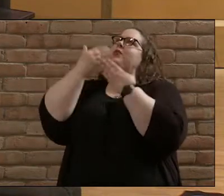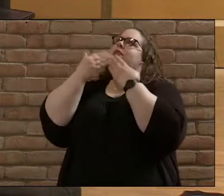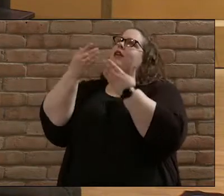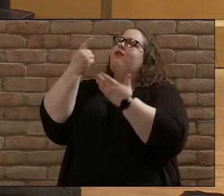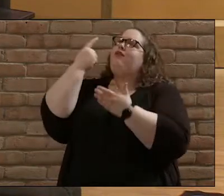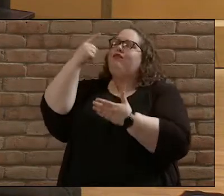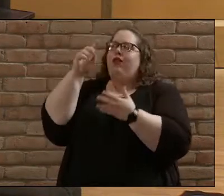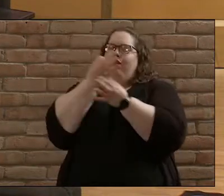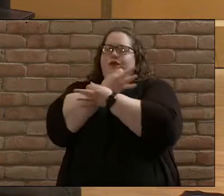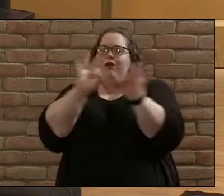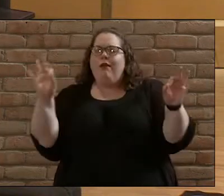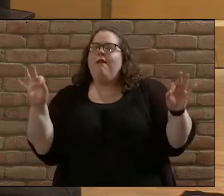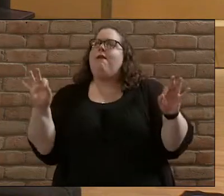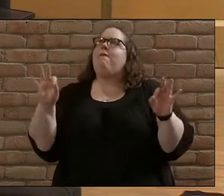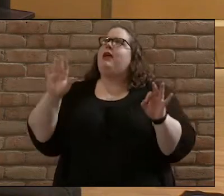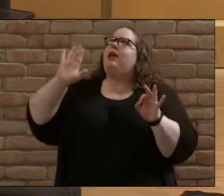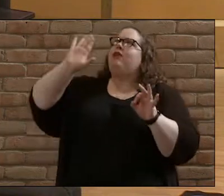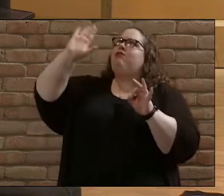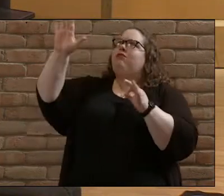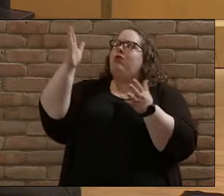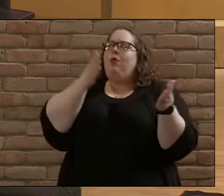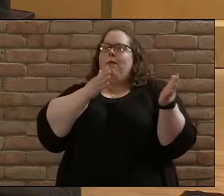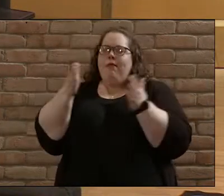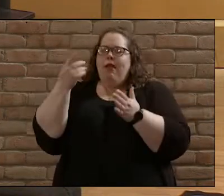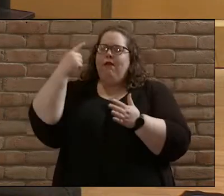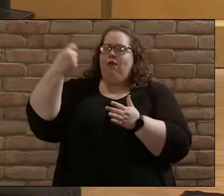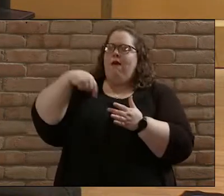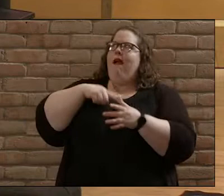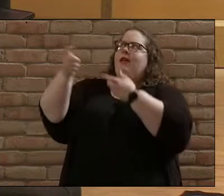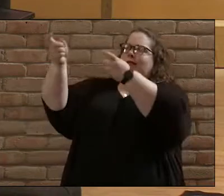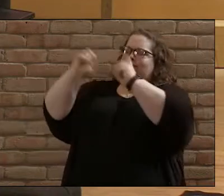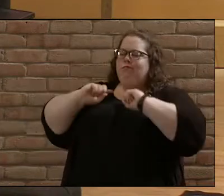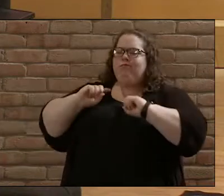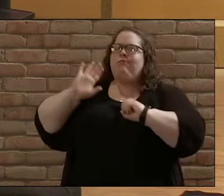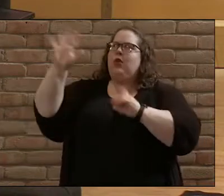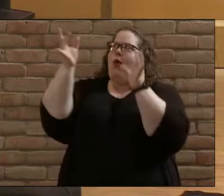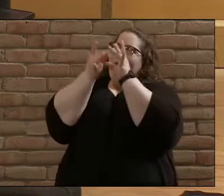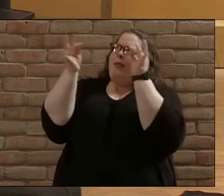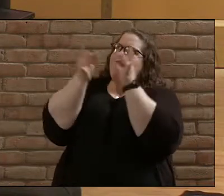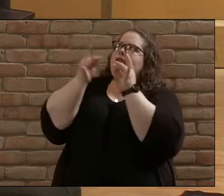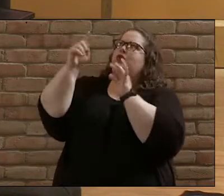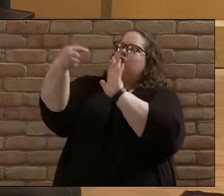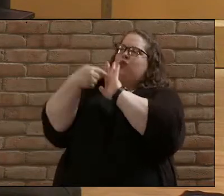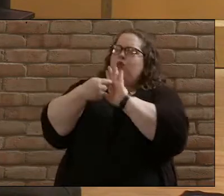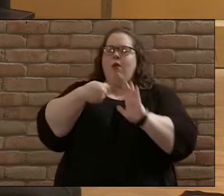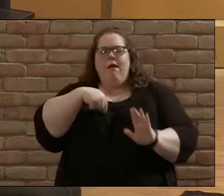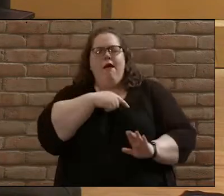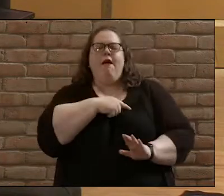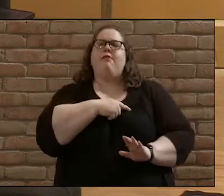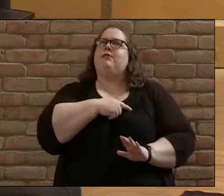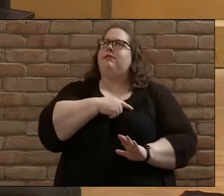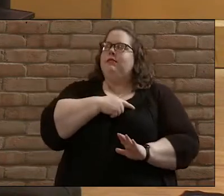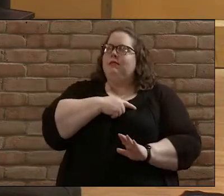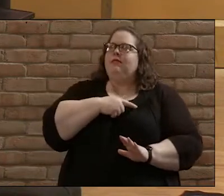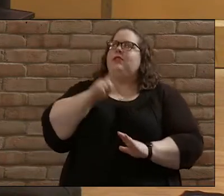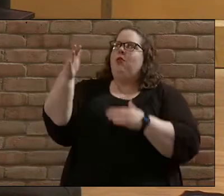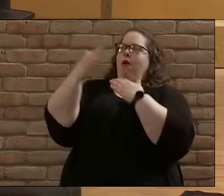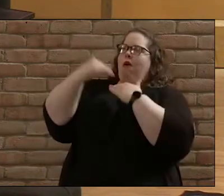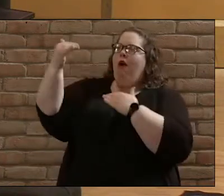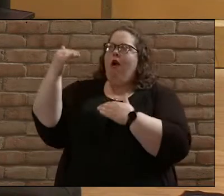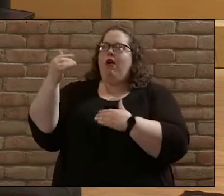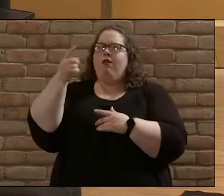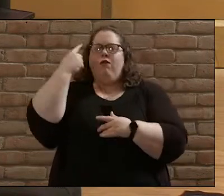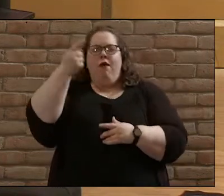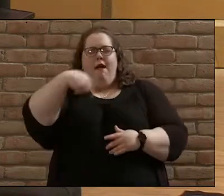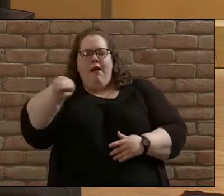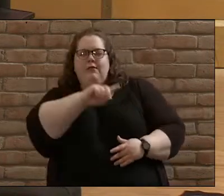for the will that you have given us and the words that you have shown us, the will that you have called us to as